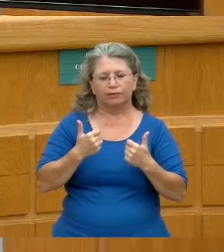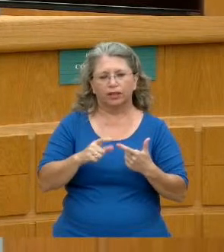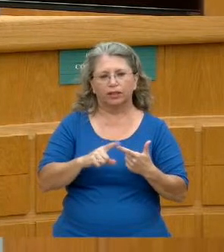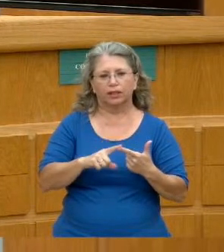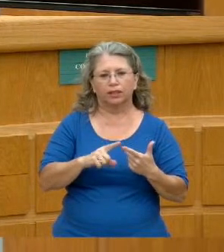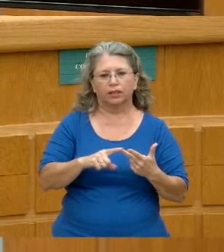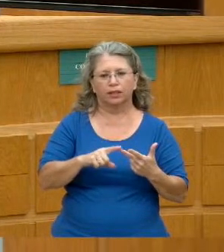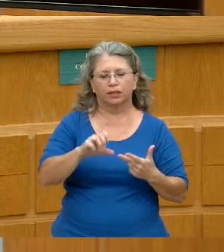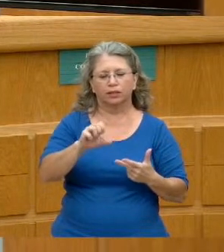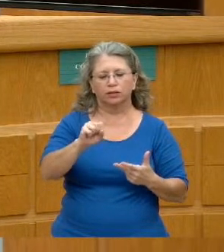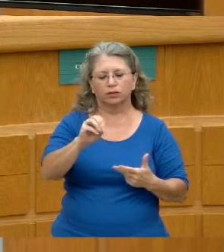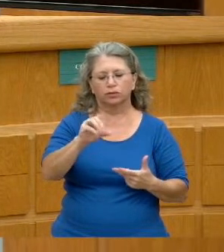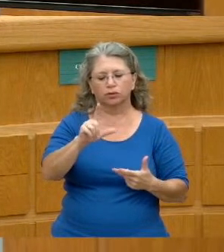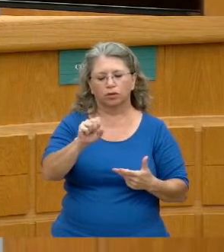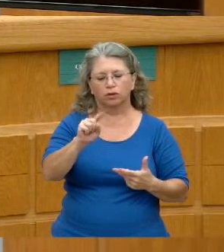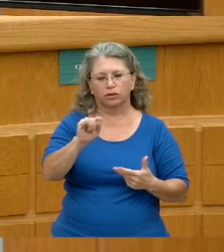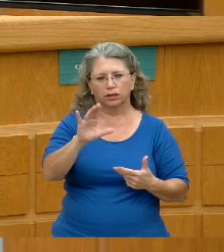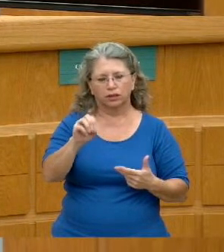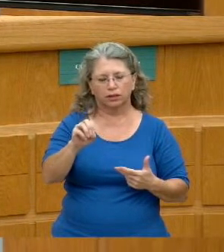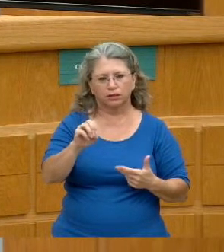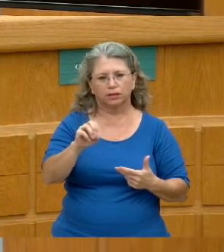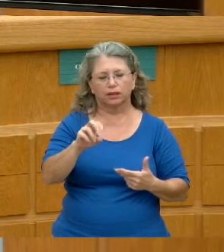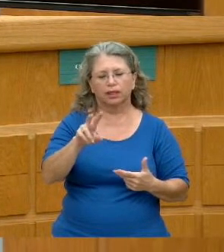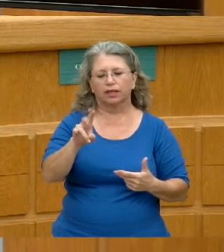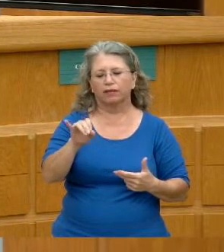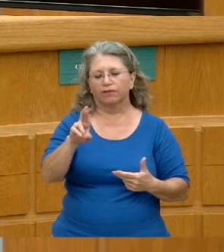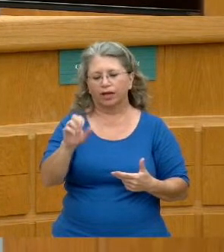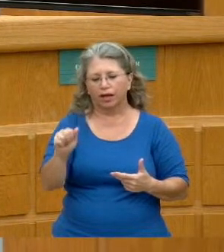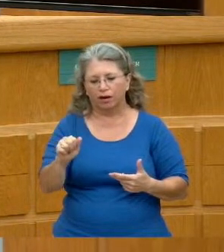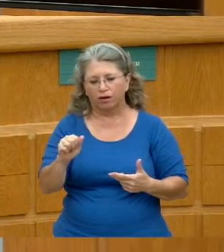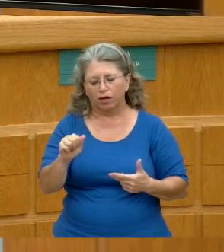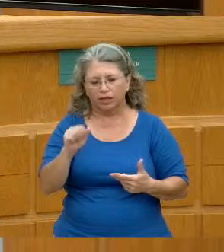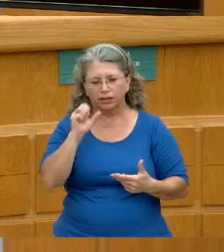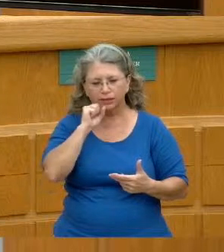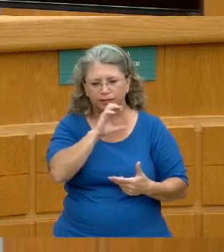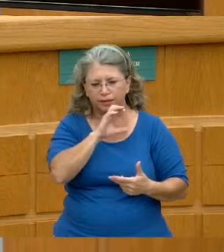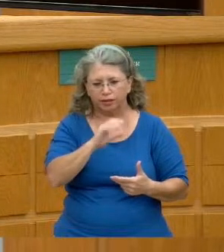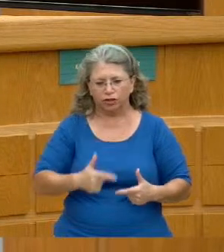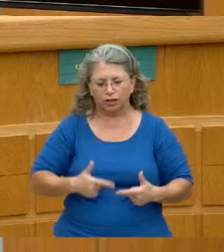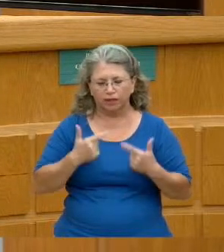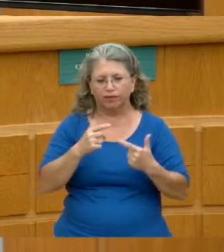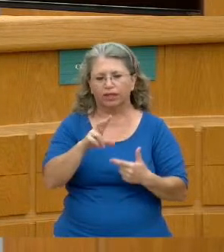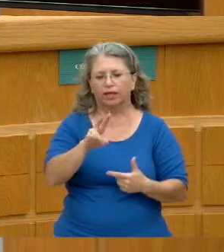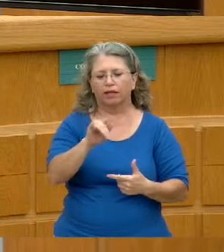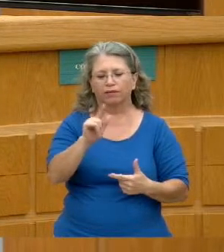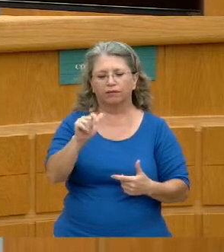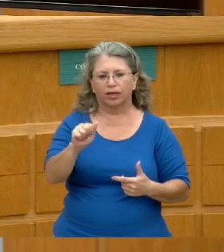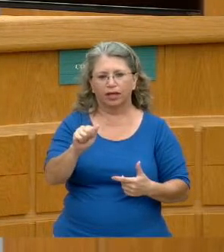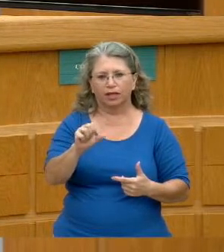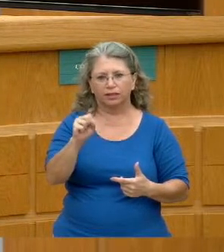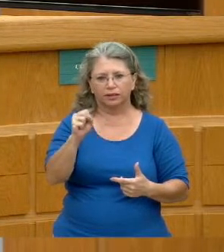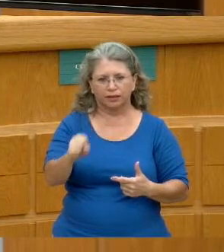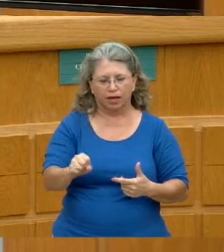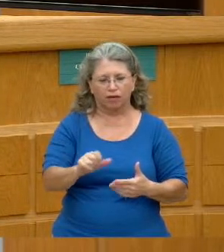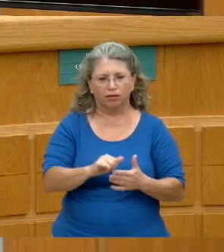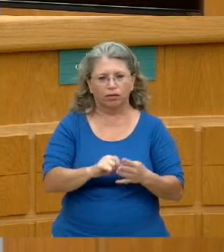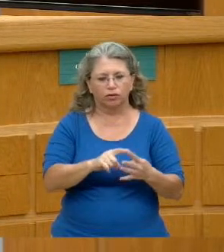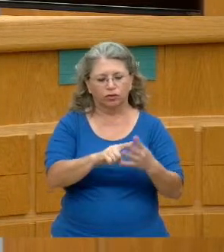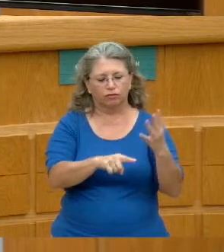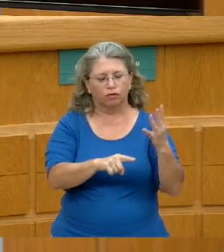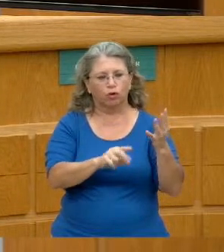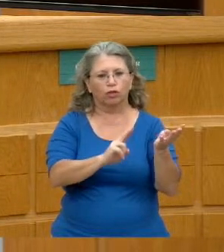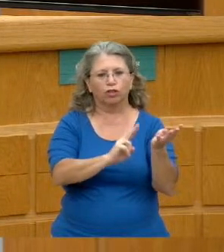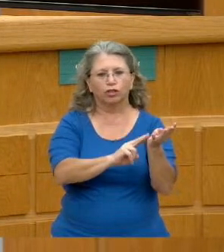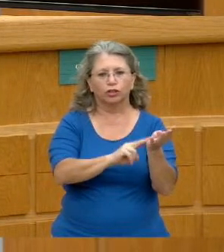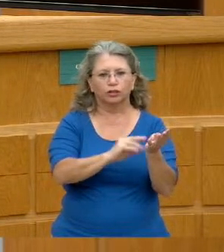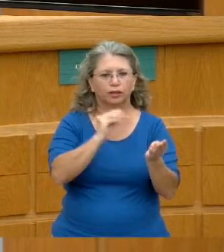Solstice Senior Living Center, Vieira Senior Living, and Villa South. Those are 4 nursing